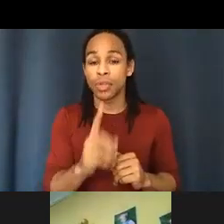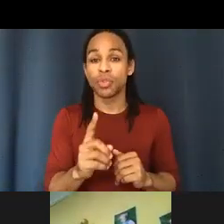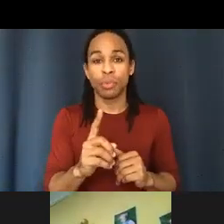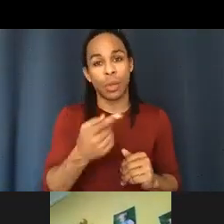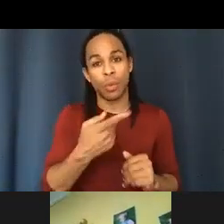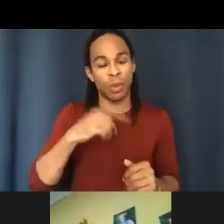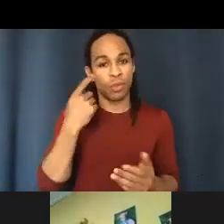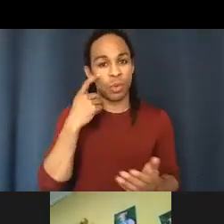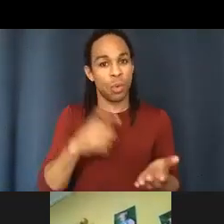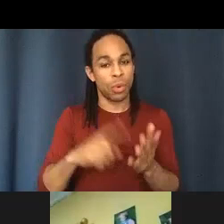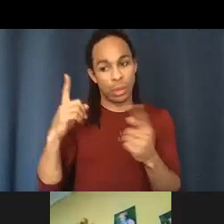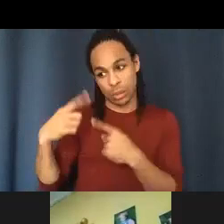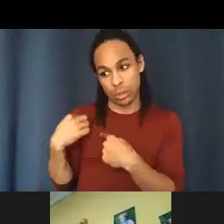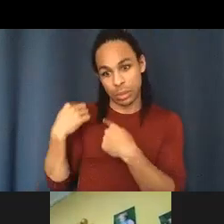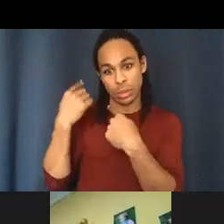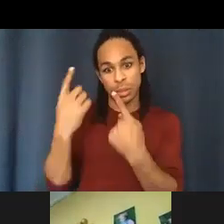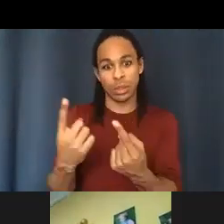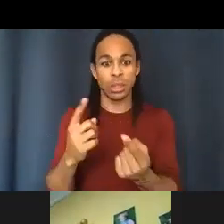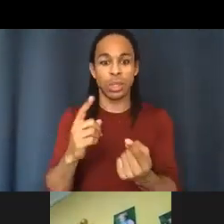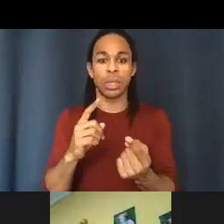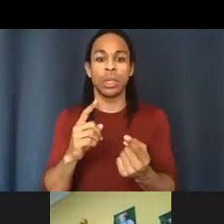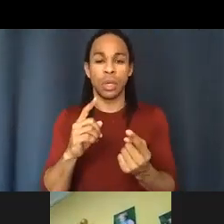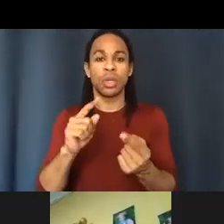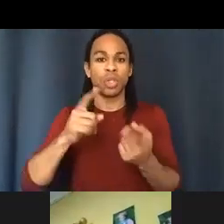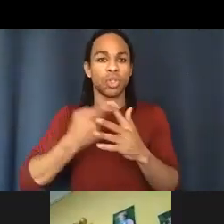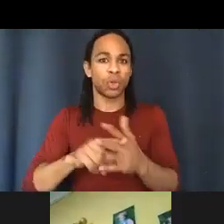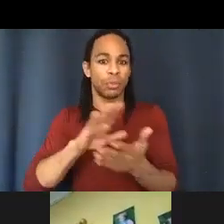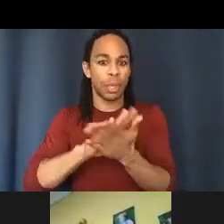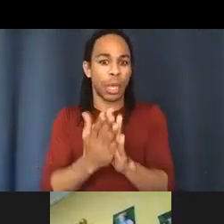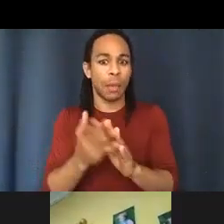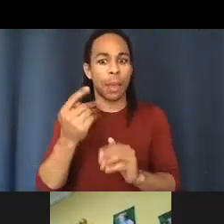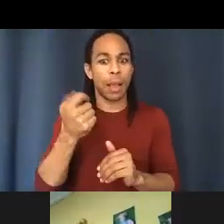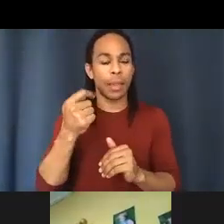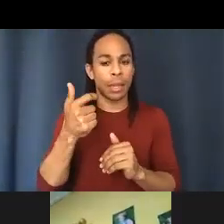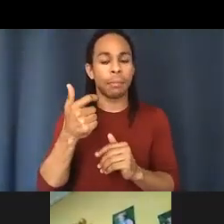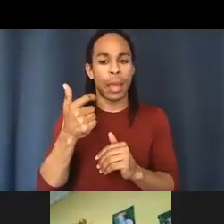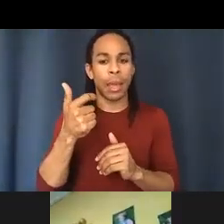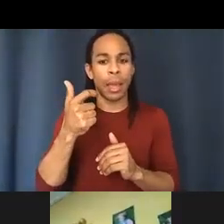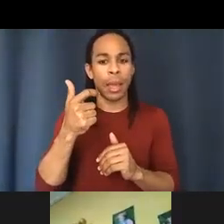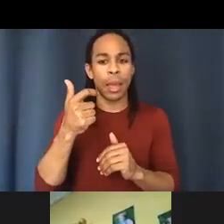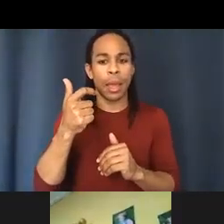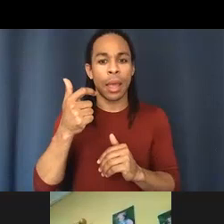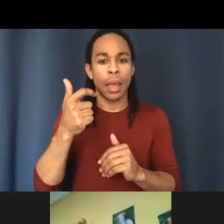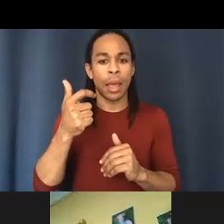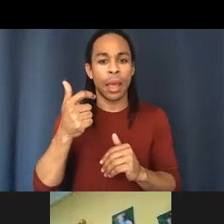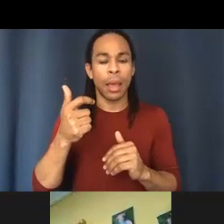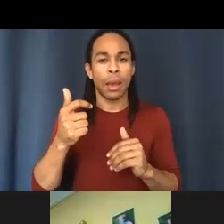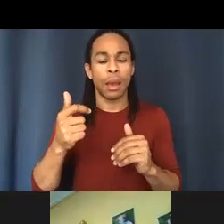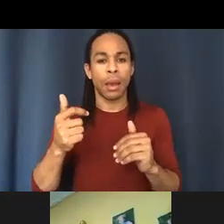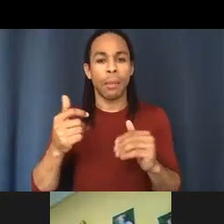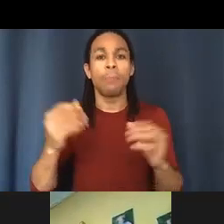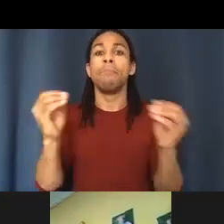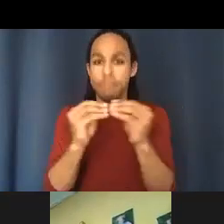here. And I'm so happy that over the weekend, on Sunday, during the Press Freedom Day, a lot